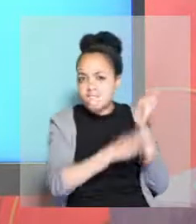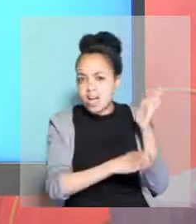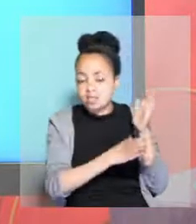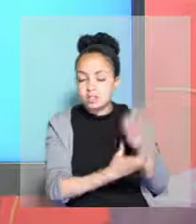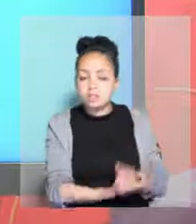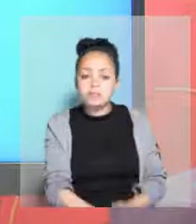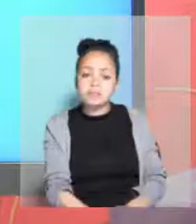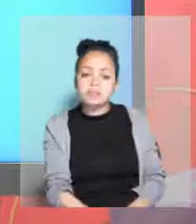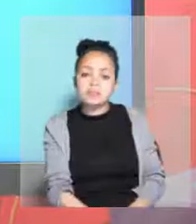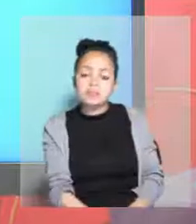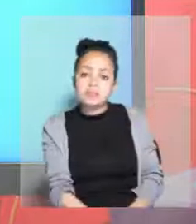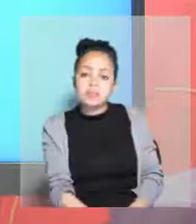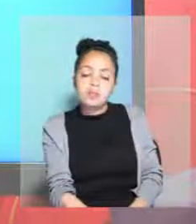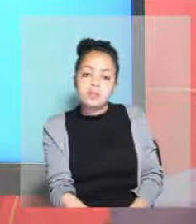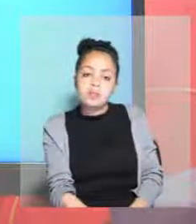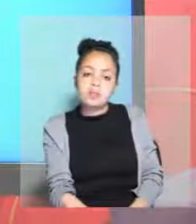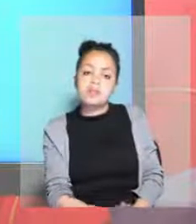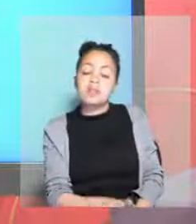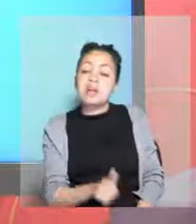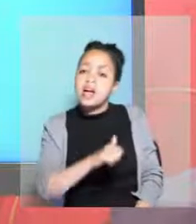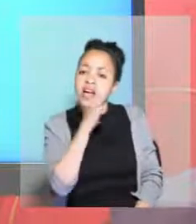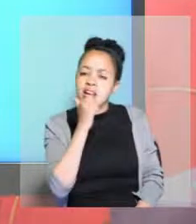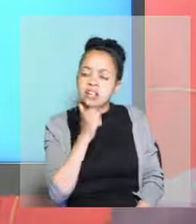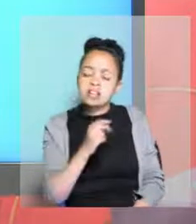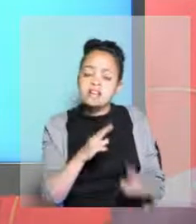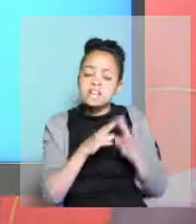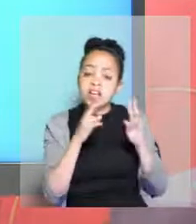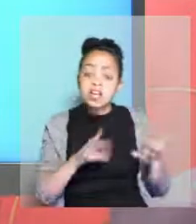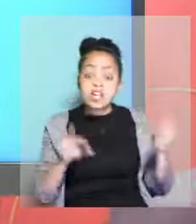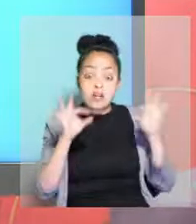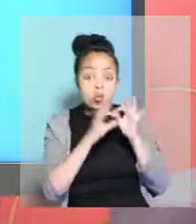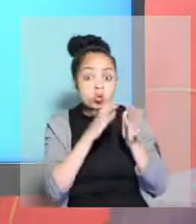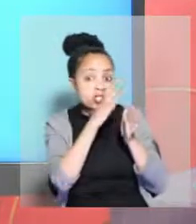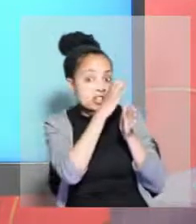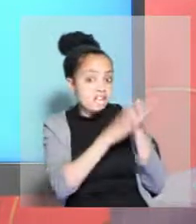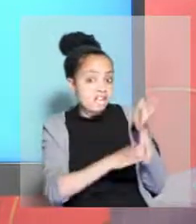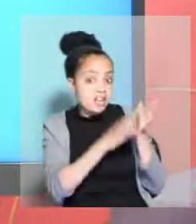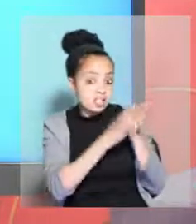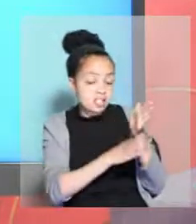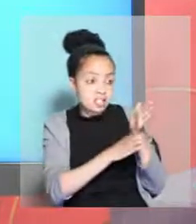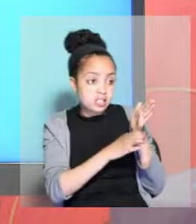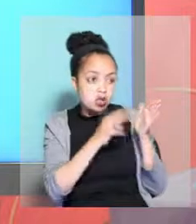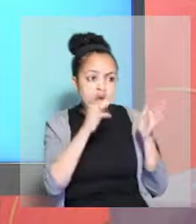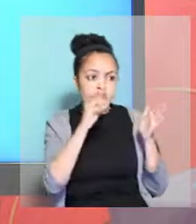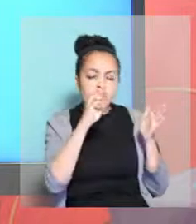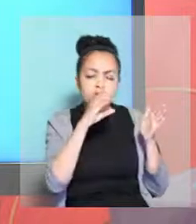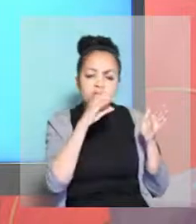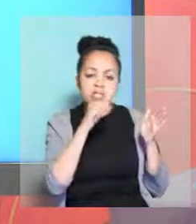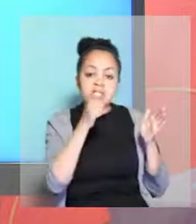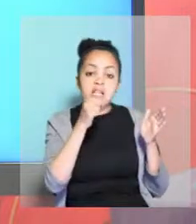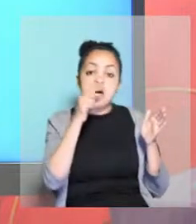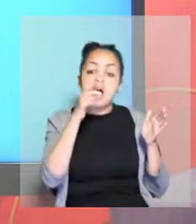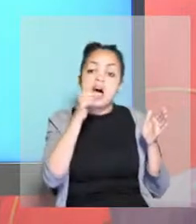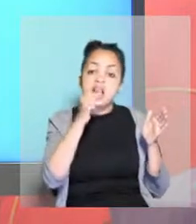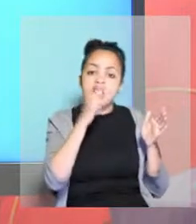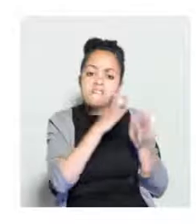Well done, student. Another very important phase of meiosis 1 is anaphase